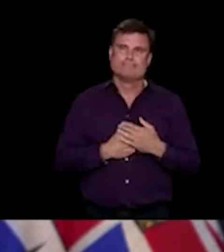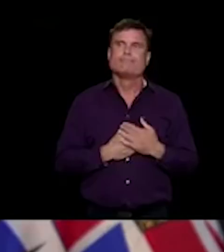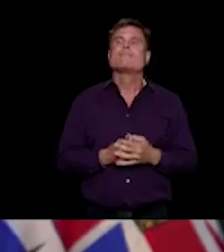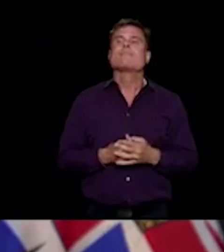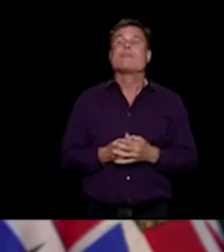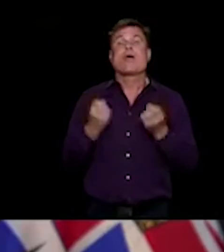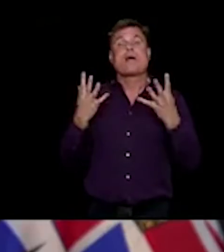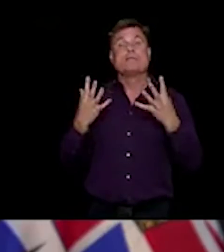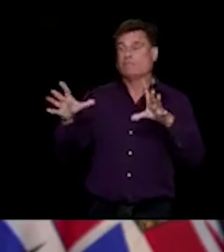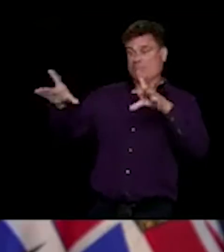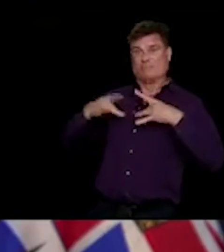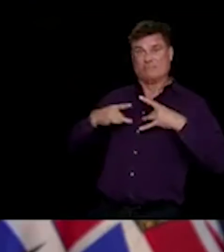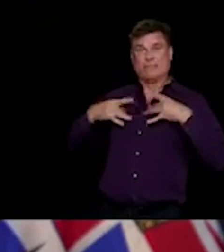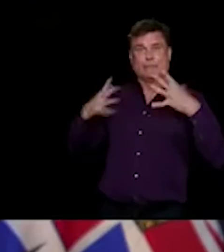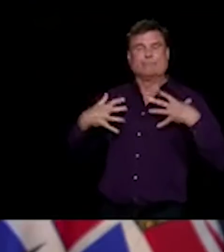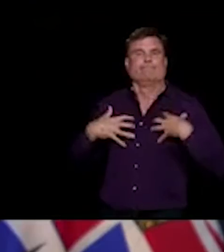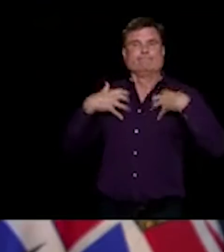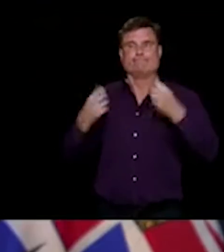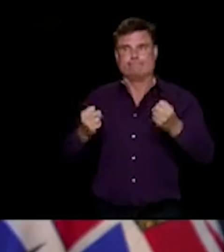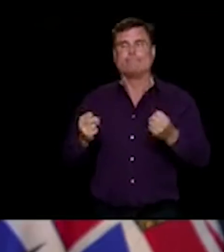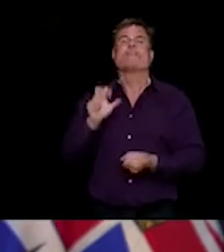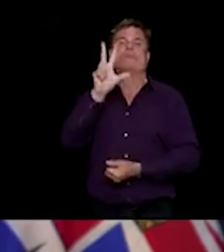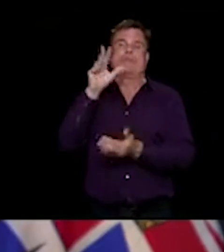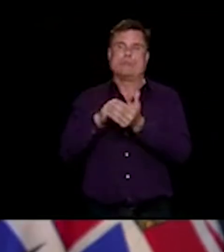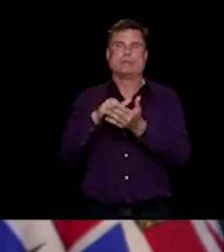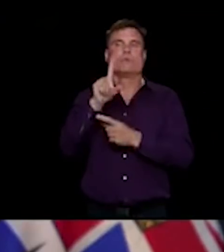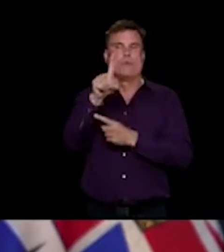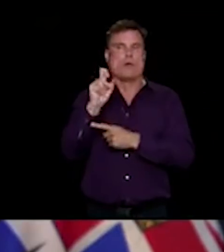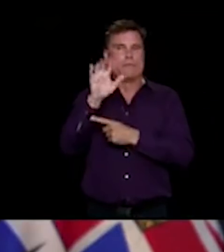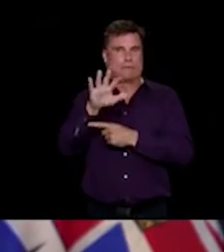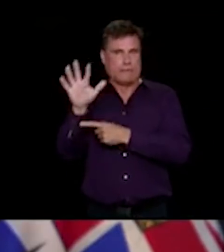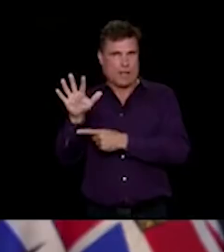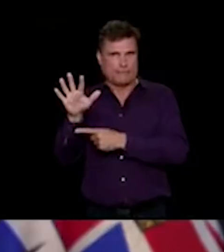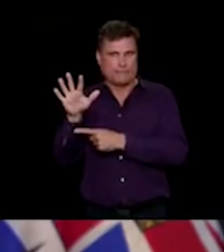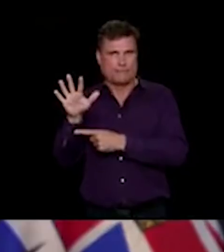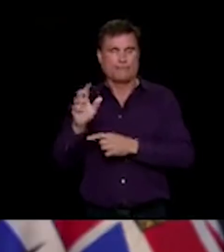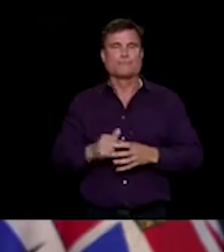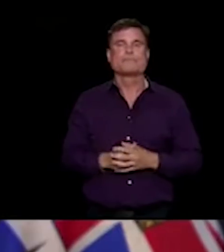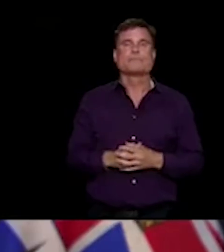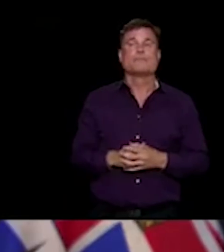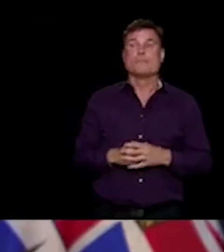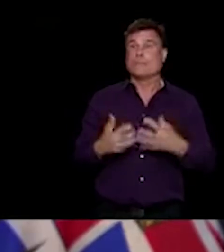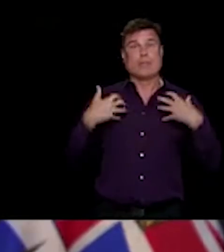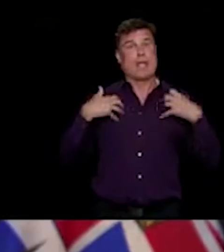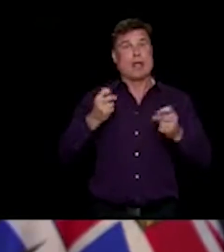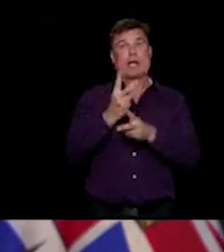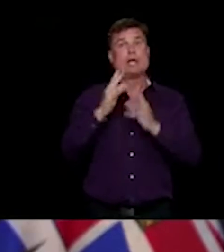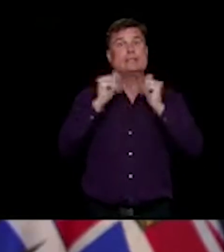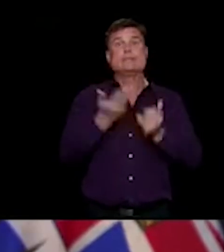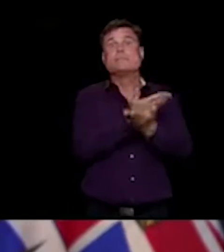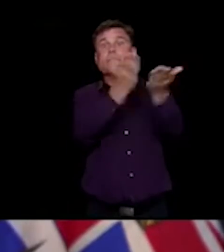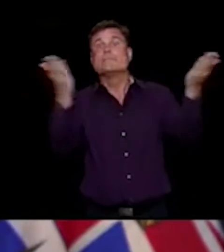COVID-19. We have no new healthcare facility outbreaks, so that leaves us with 2 active outbreaks